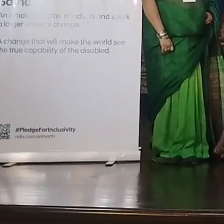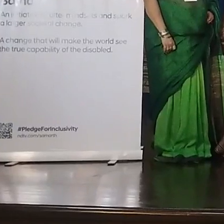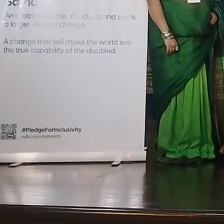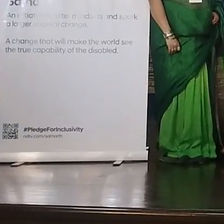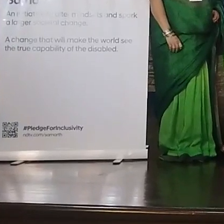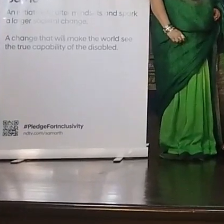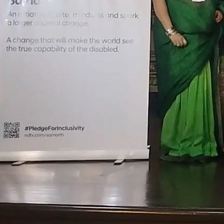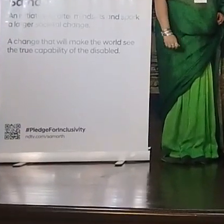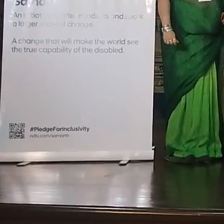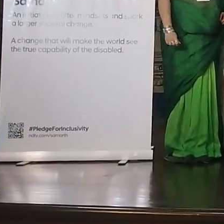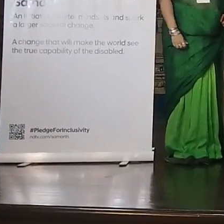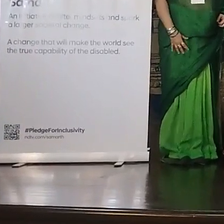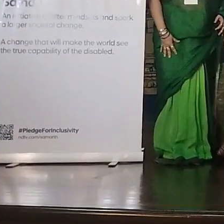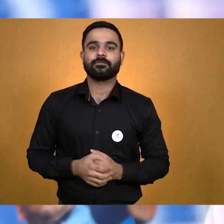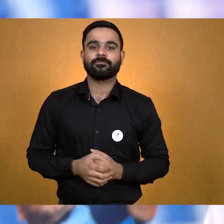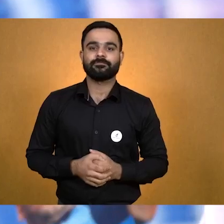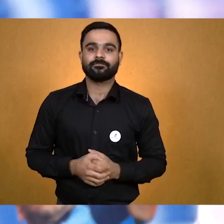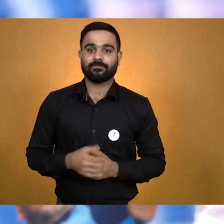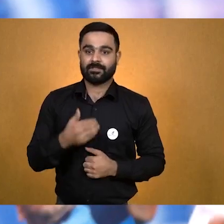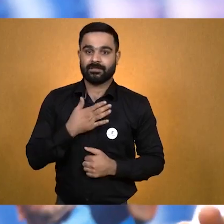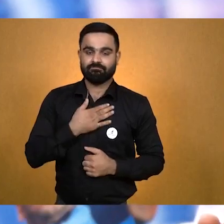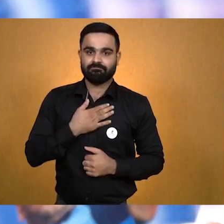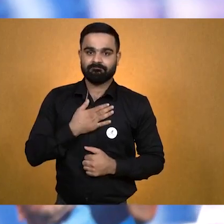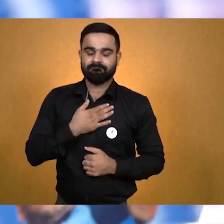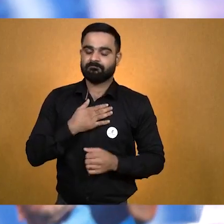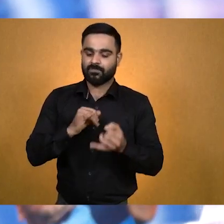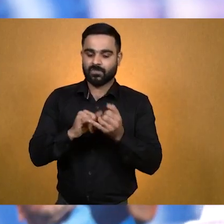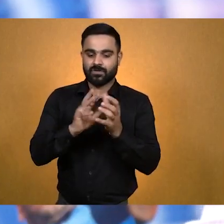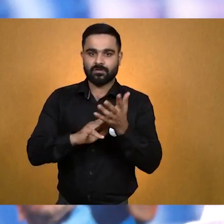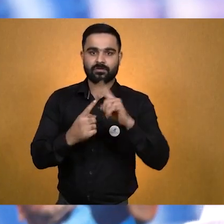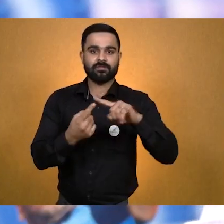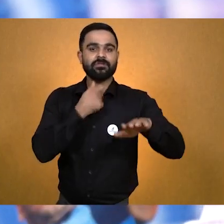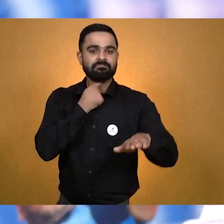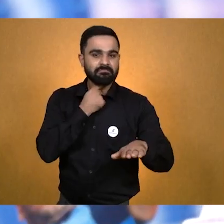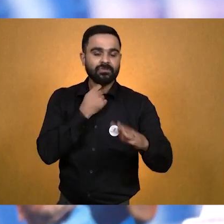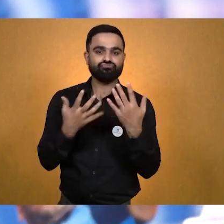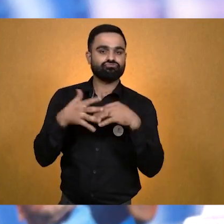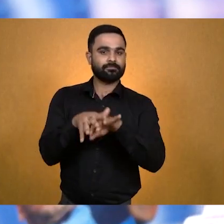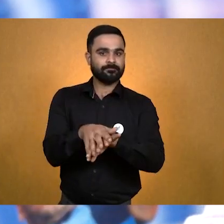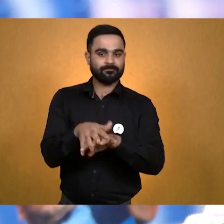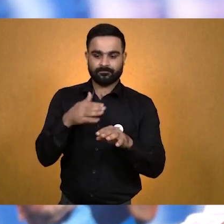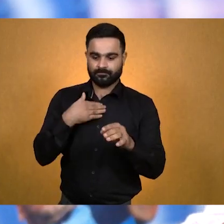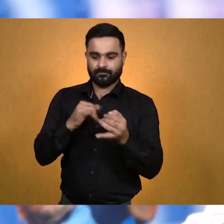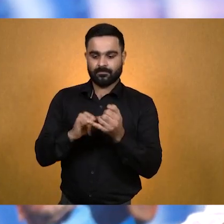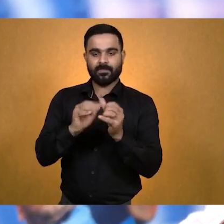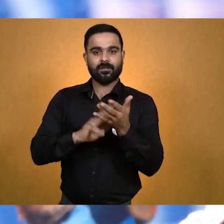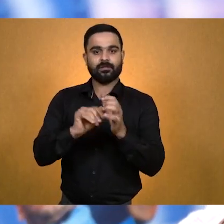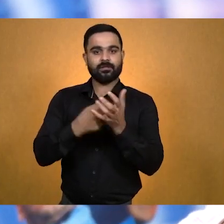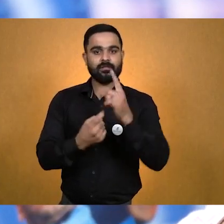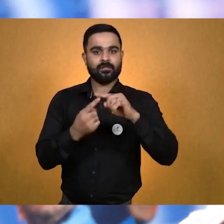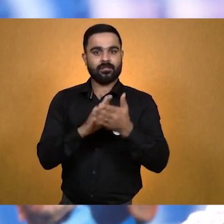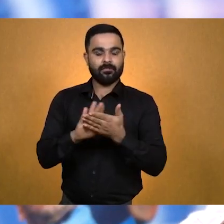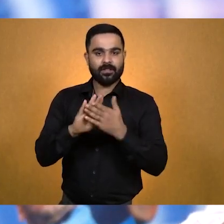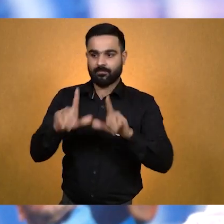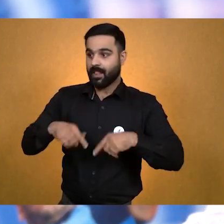We are Samarth Ambassadors. I take the Samarth pledge for inclusivity. I am Samarth and I'll